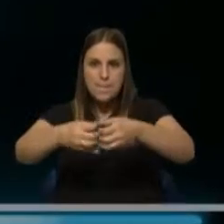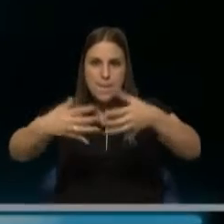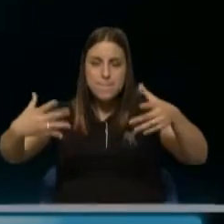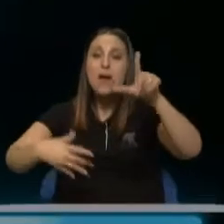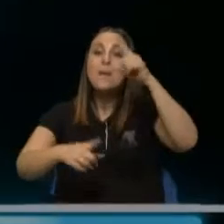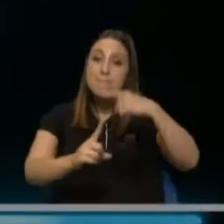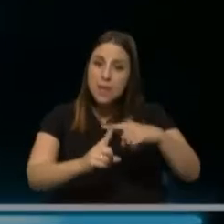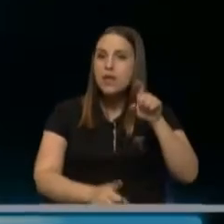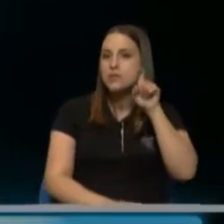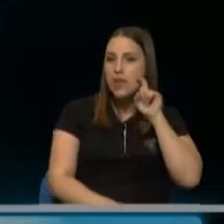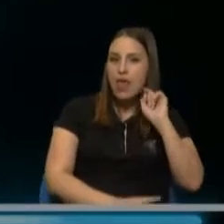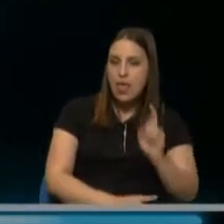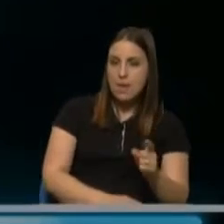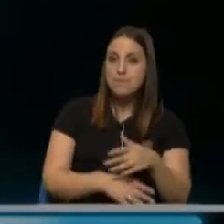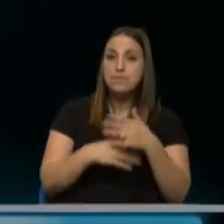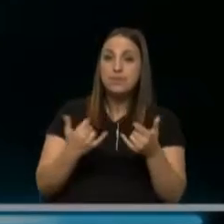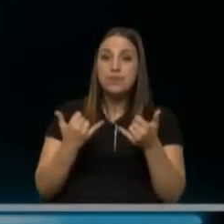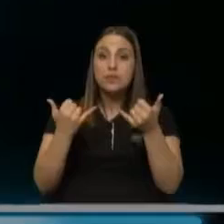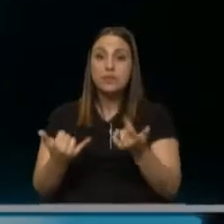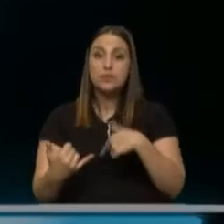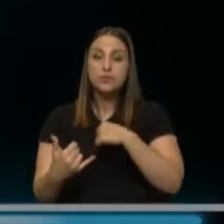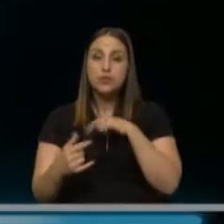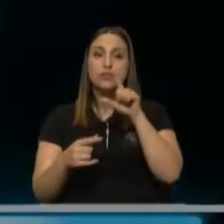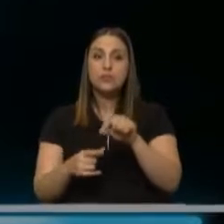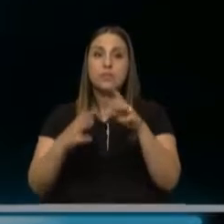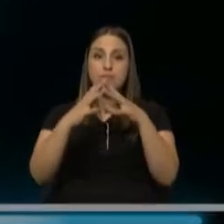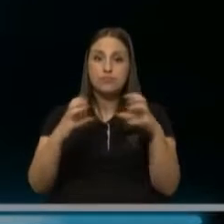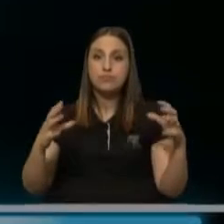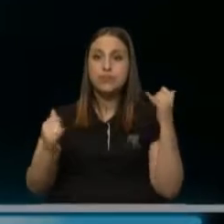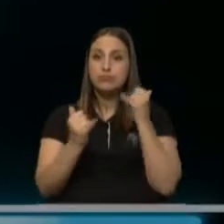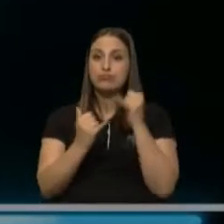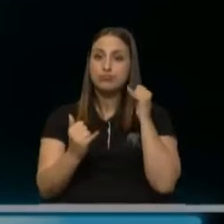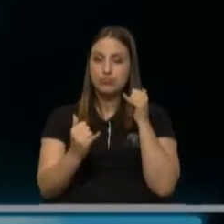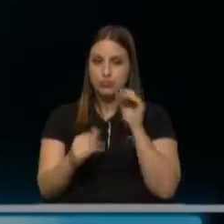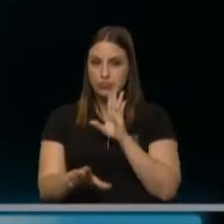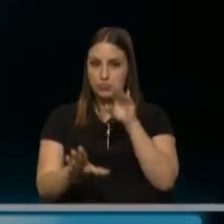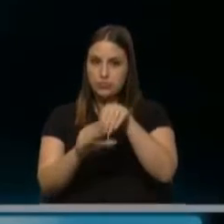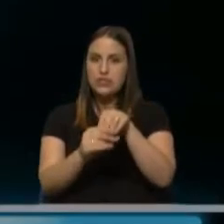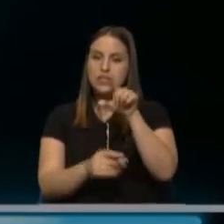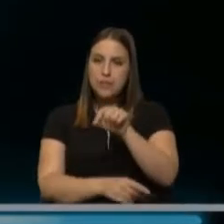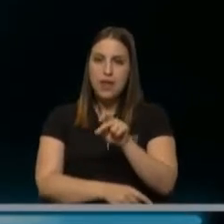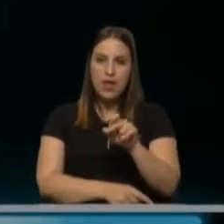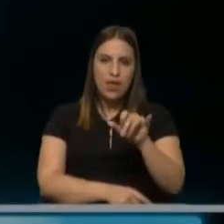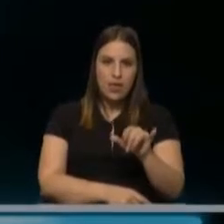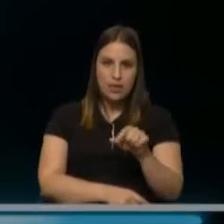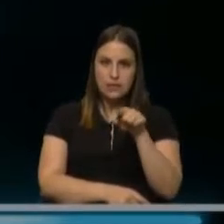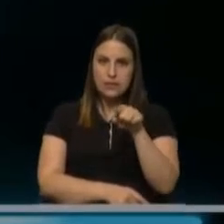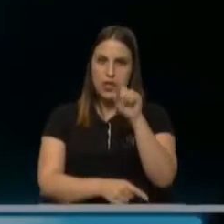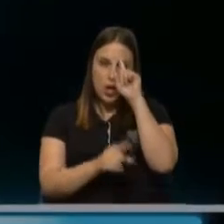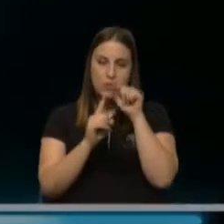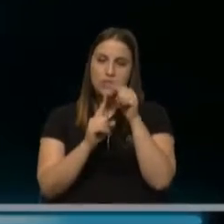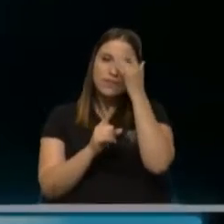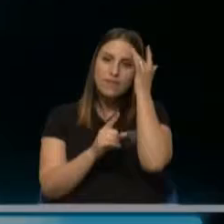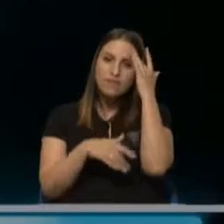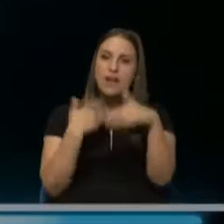safer. And after, we also introduced the cloud and automation and intelligent technology there to make them too